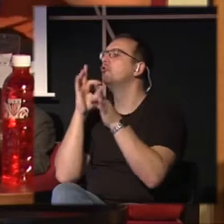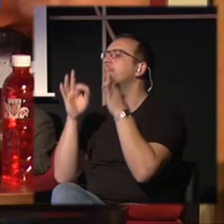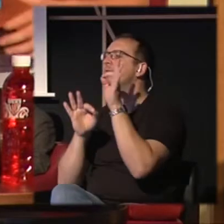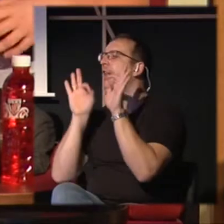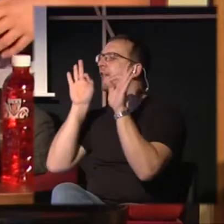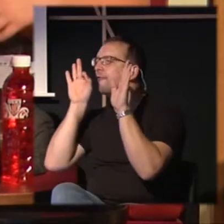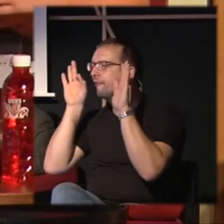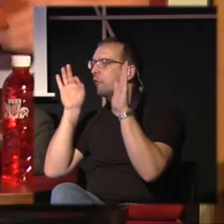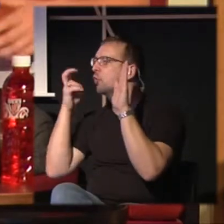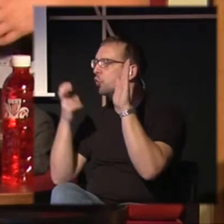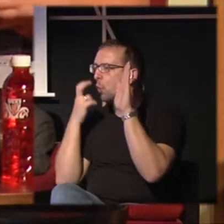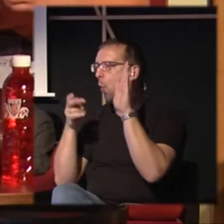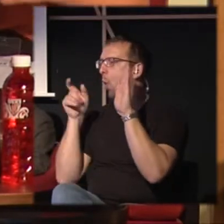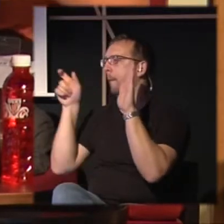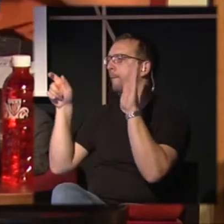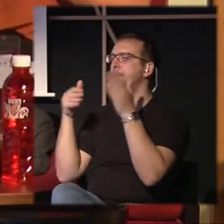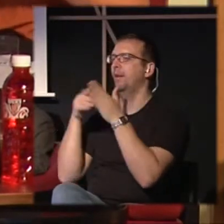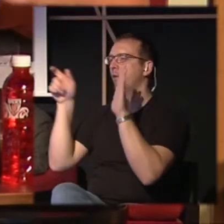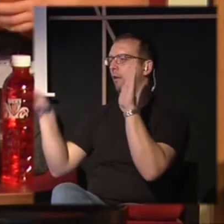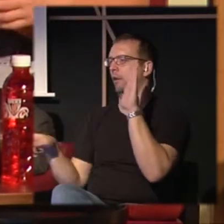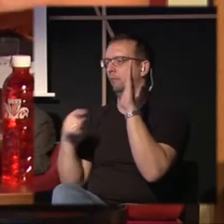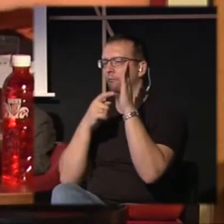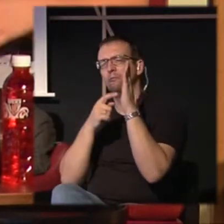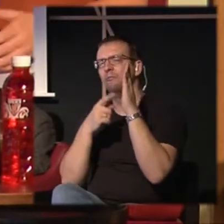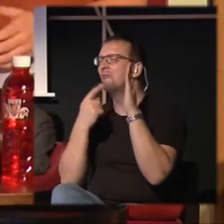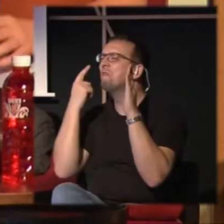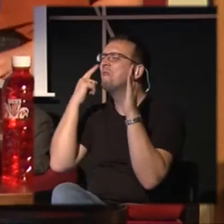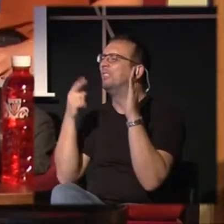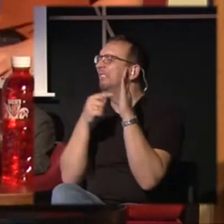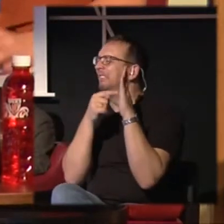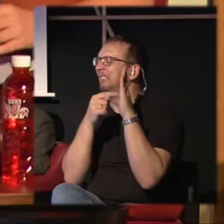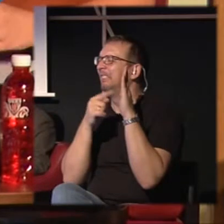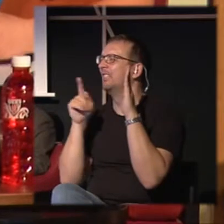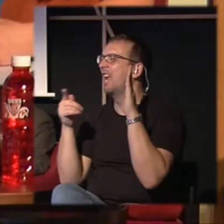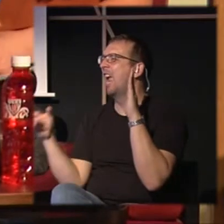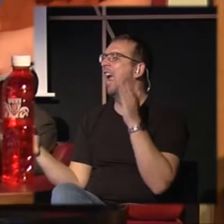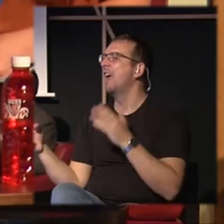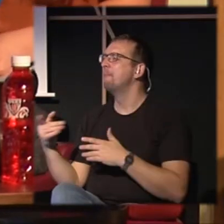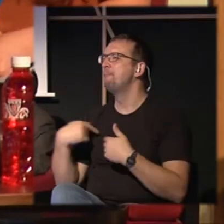create comprehensive and a sustained inclusive environment.